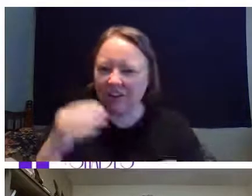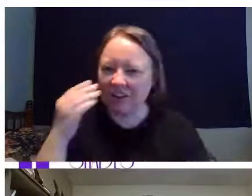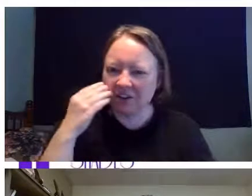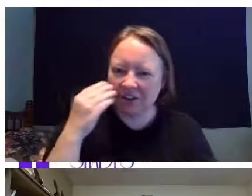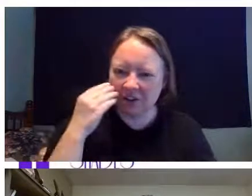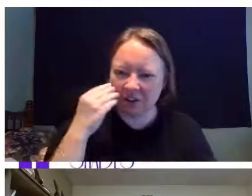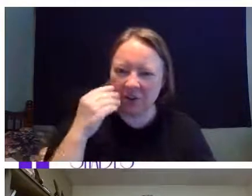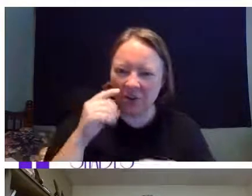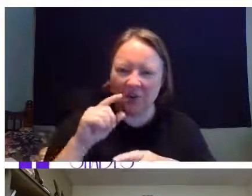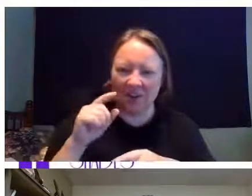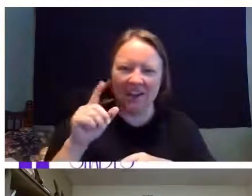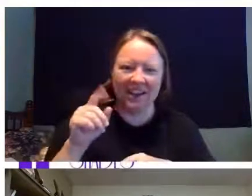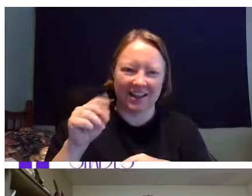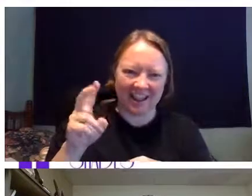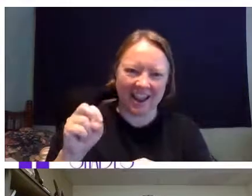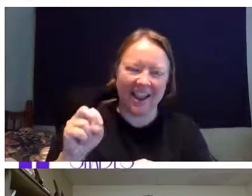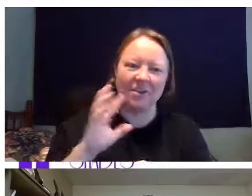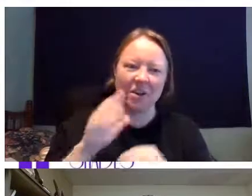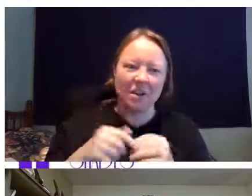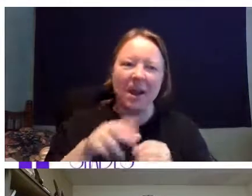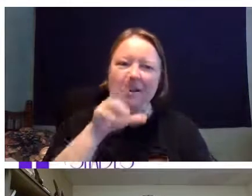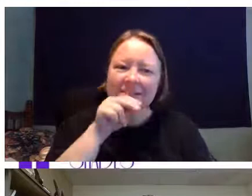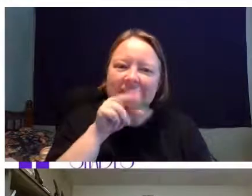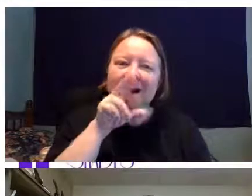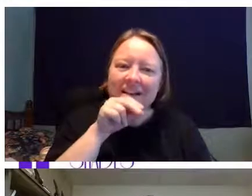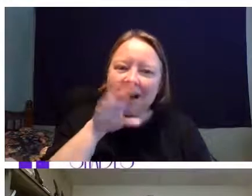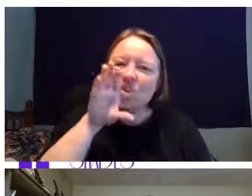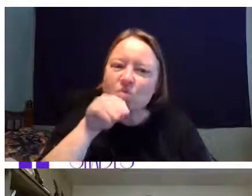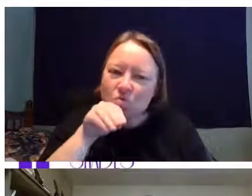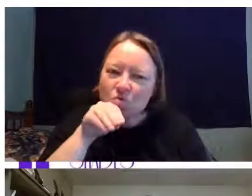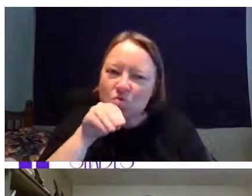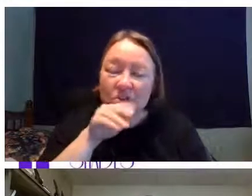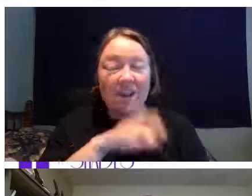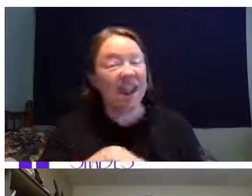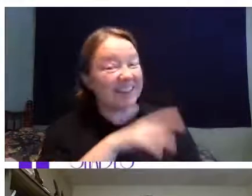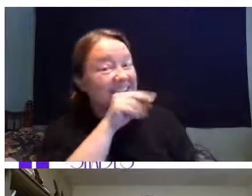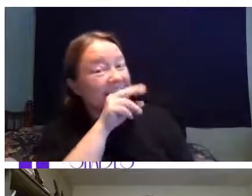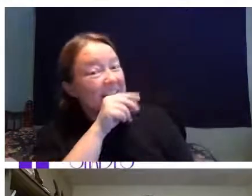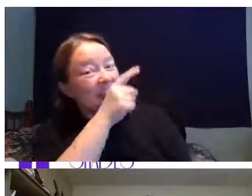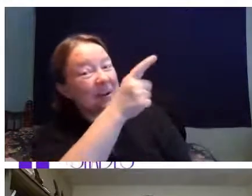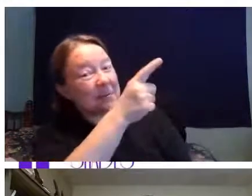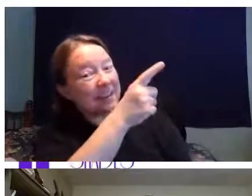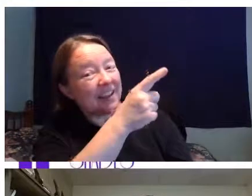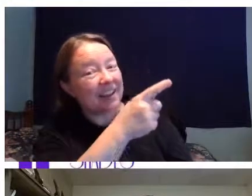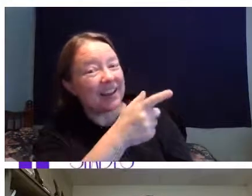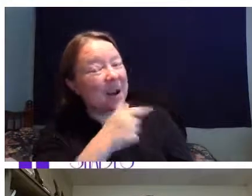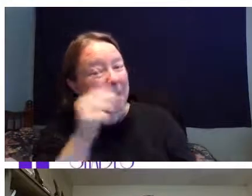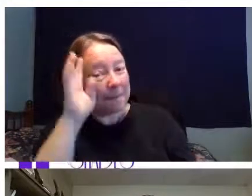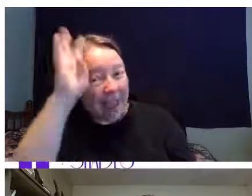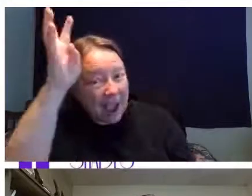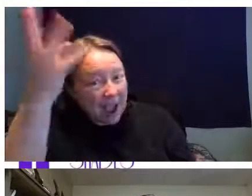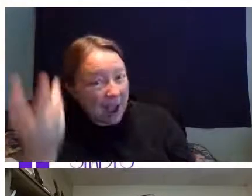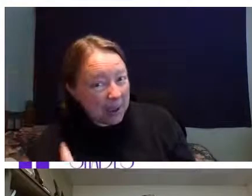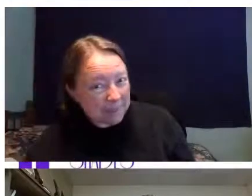really go there talk about the duck goose. It's a duck up there. I'm not making this up.